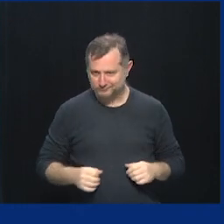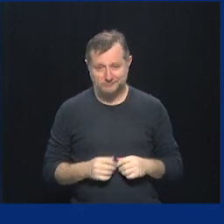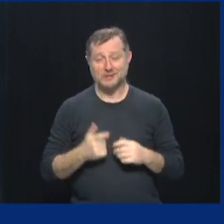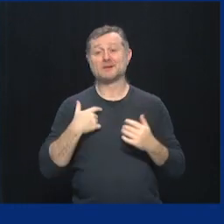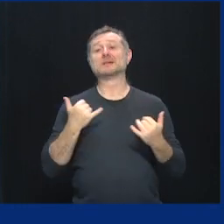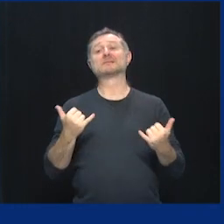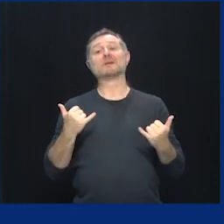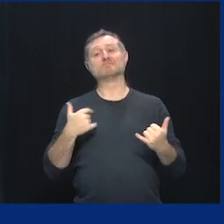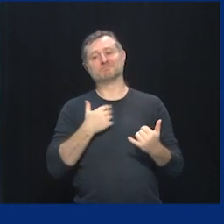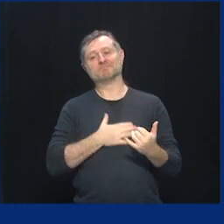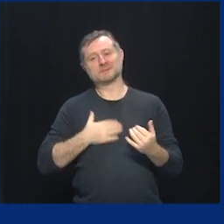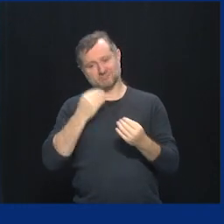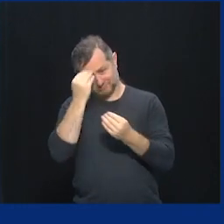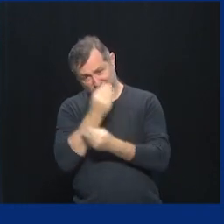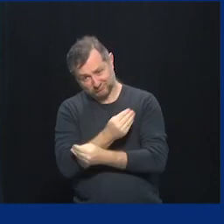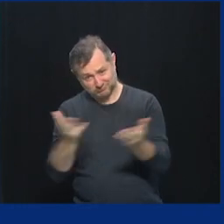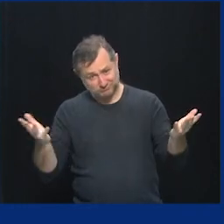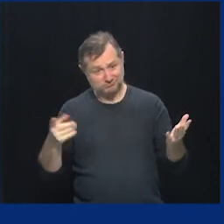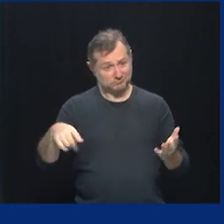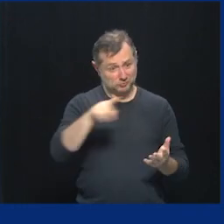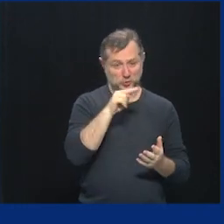and to make sure that they stay safe.